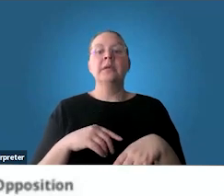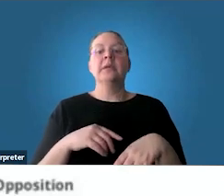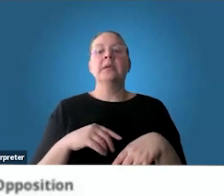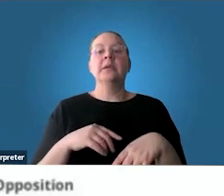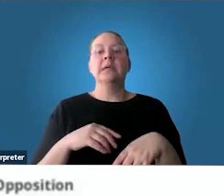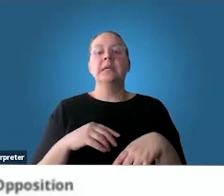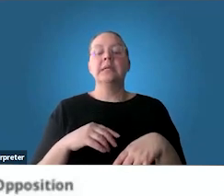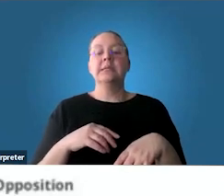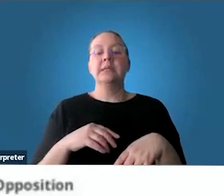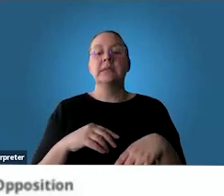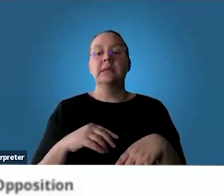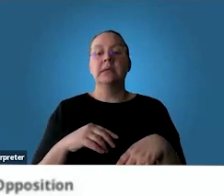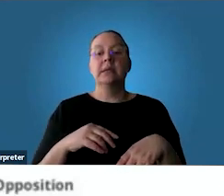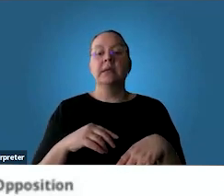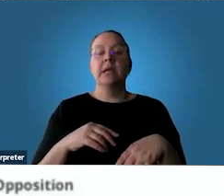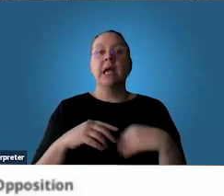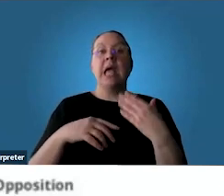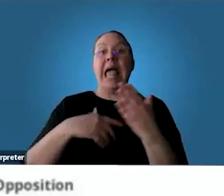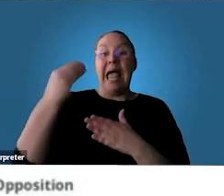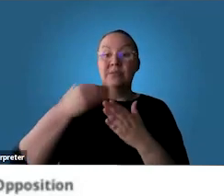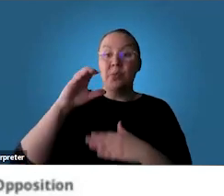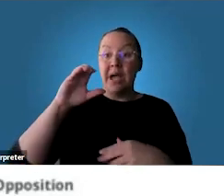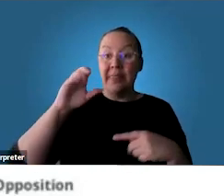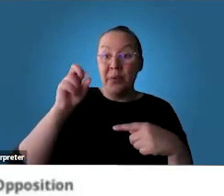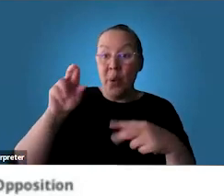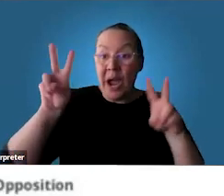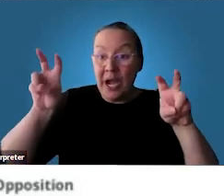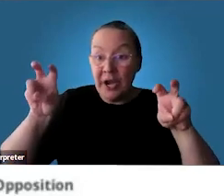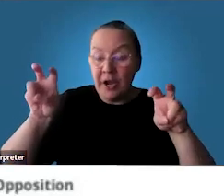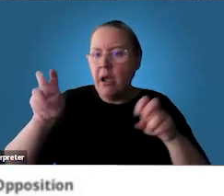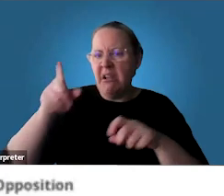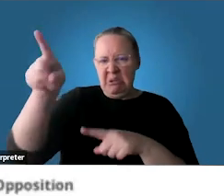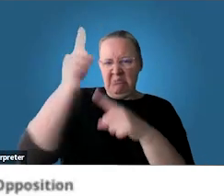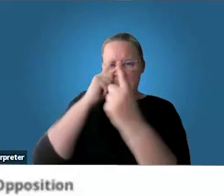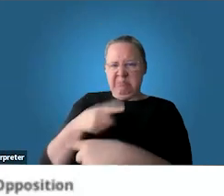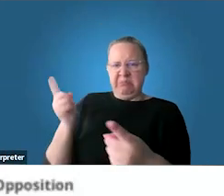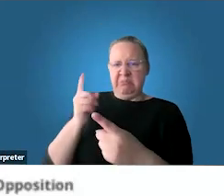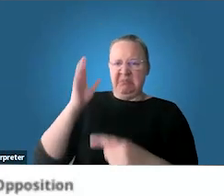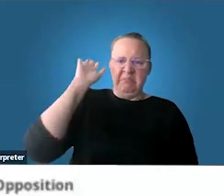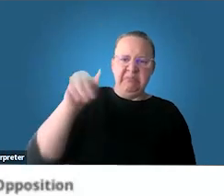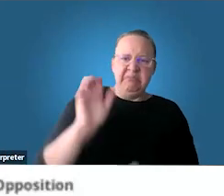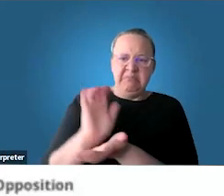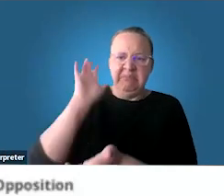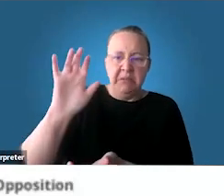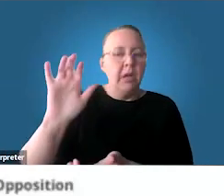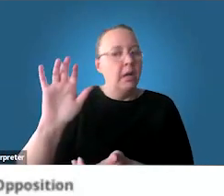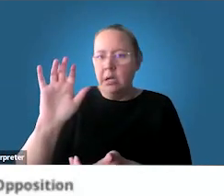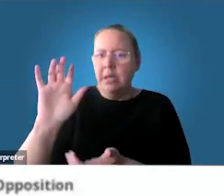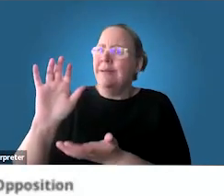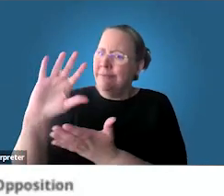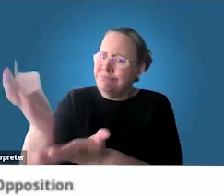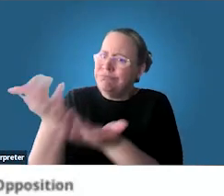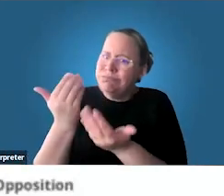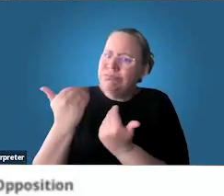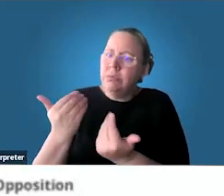is treating anyone outside the choir as an opponent. That's how we shrink our narrative power instead of grow it.